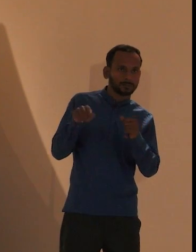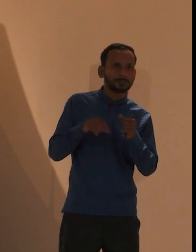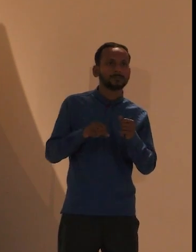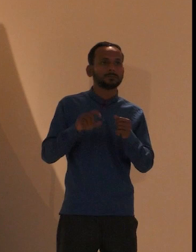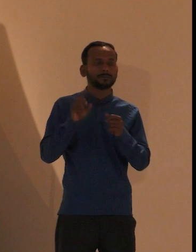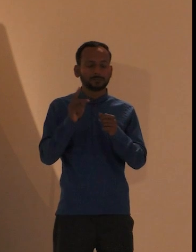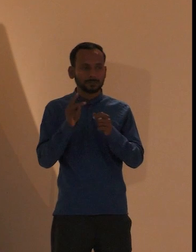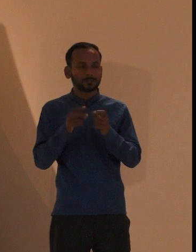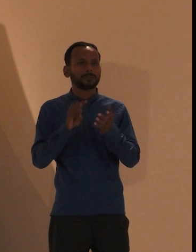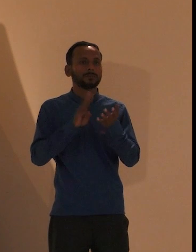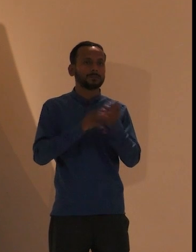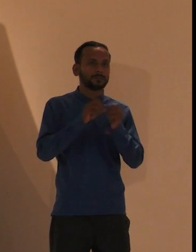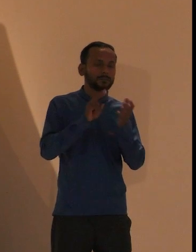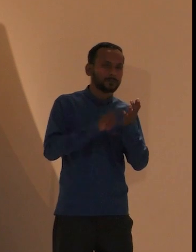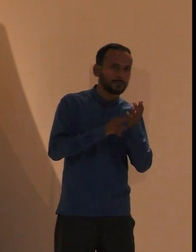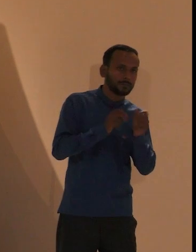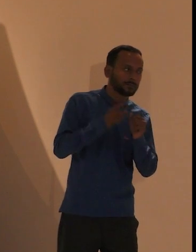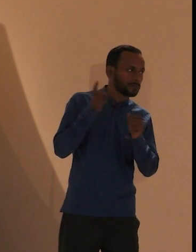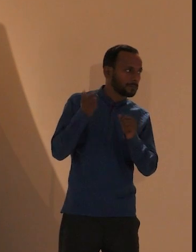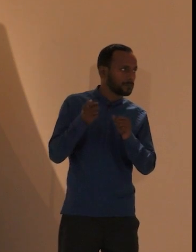page from Shalil Chaudhuri's